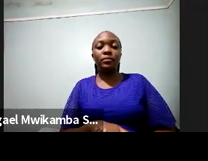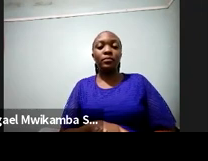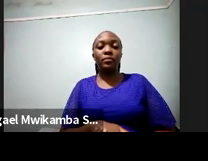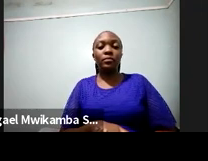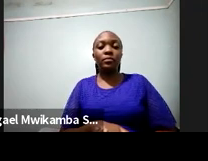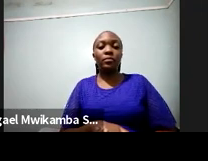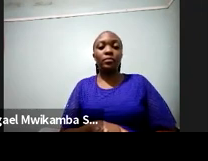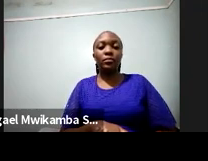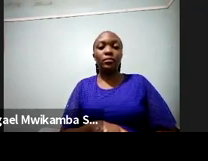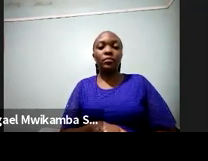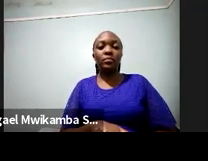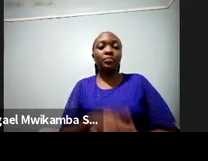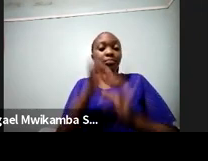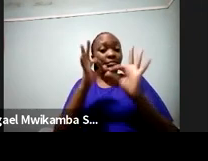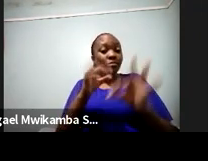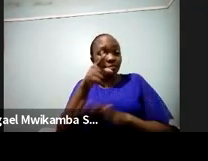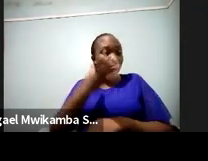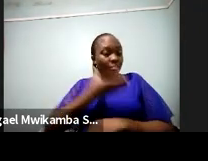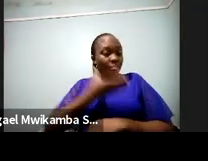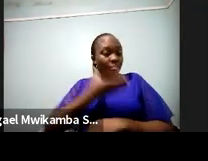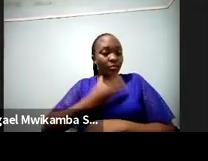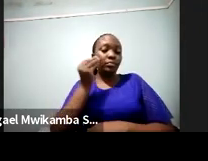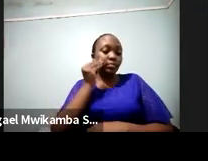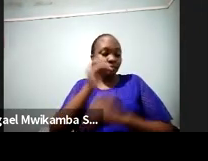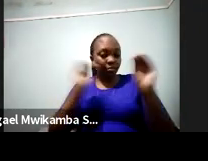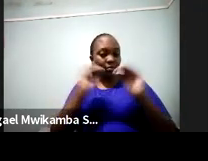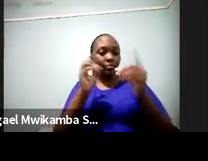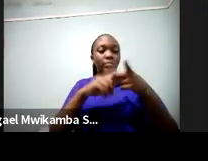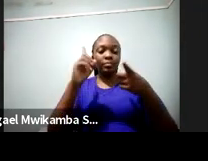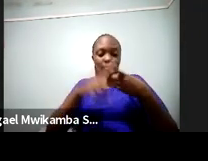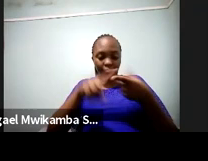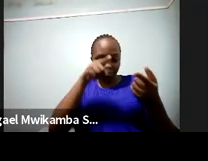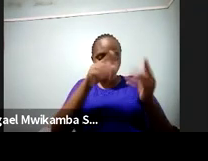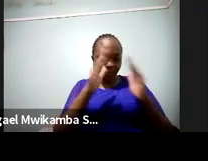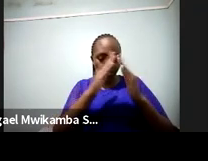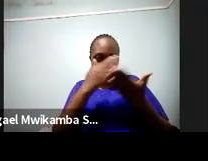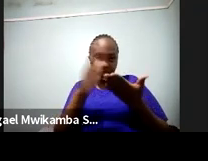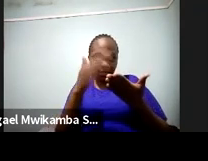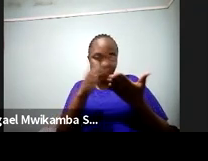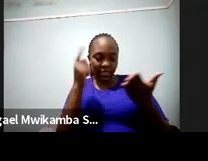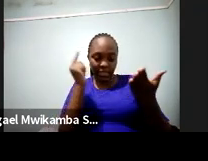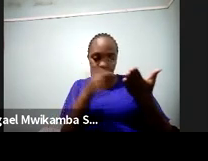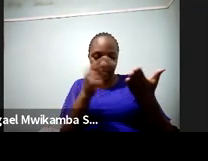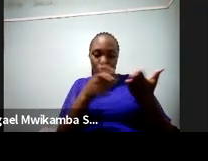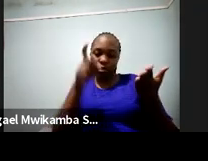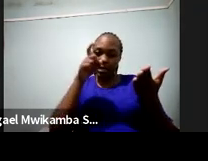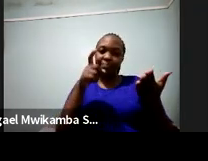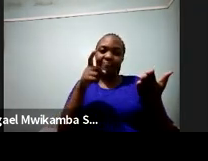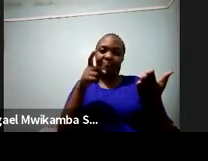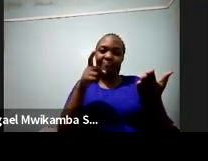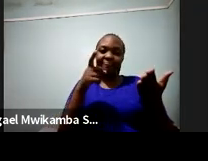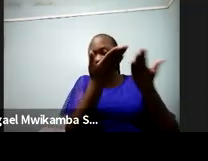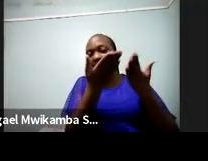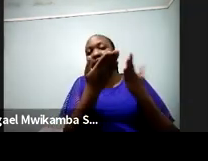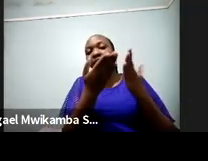be a fixed expenditure. We don't expect you to be a nomad, moving from one house to another every month, or like a city hopper.